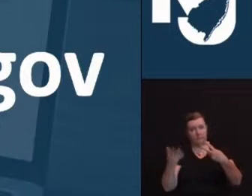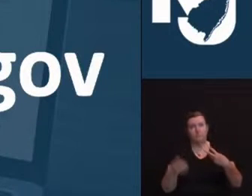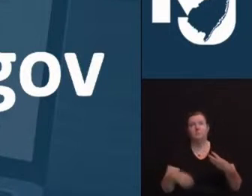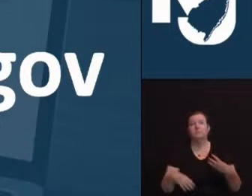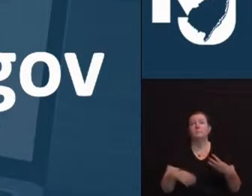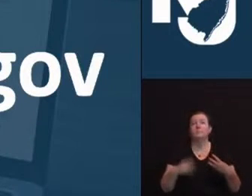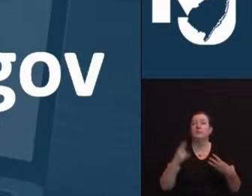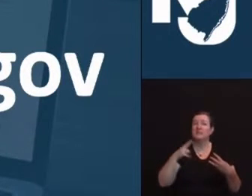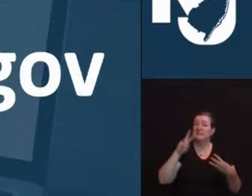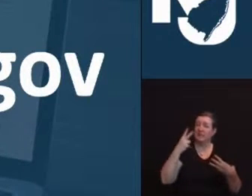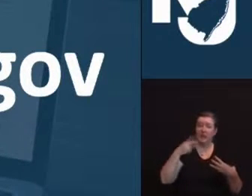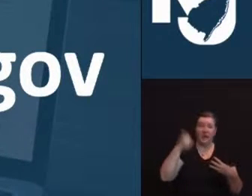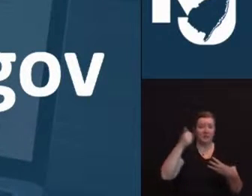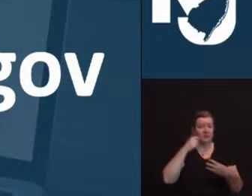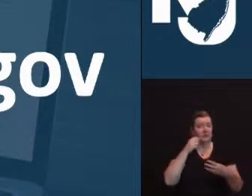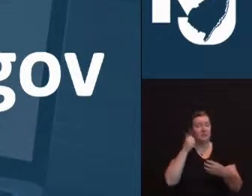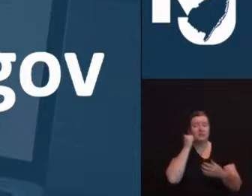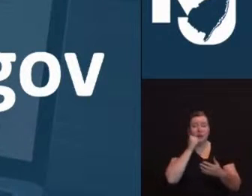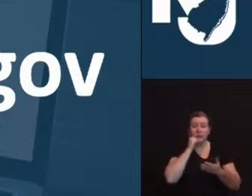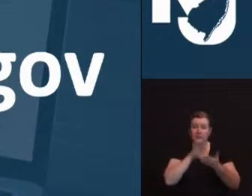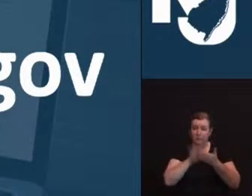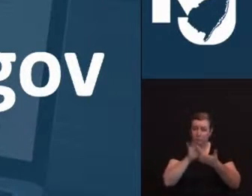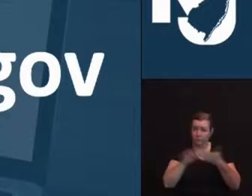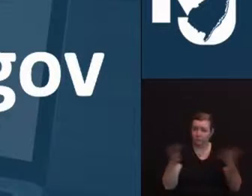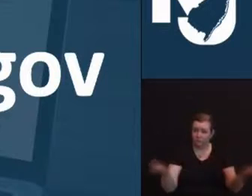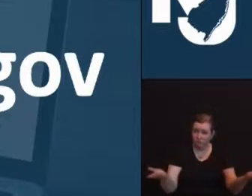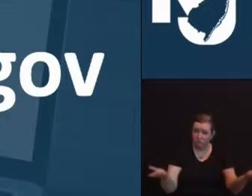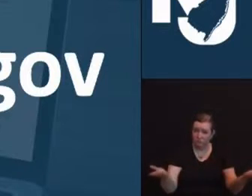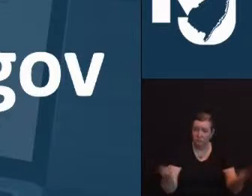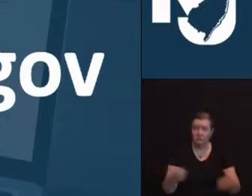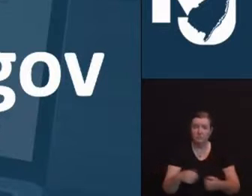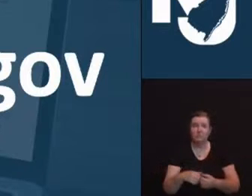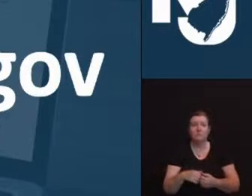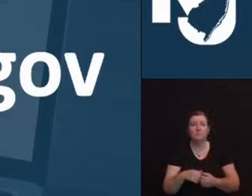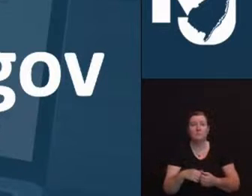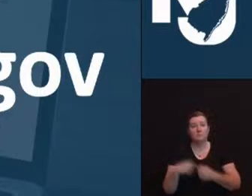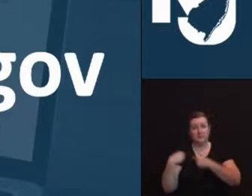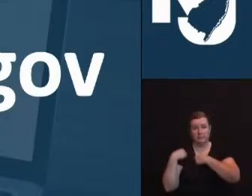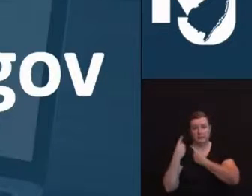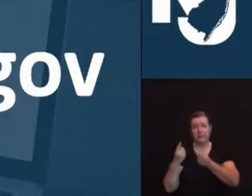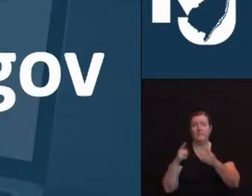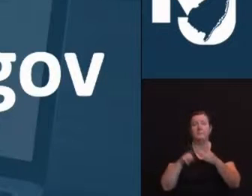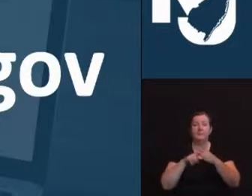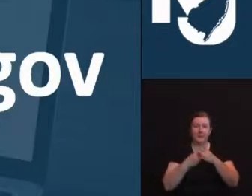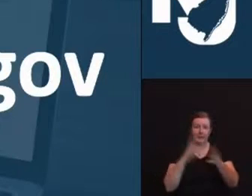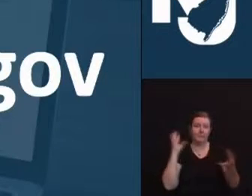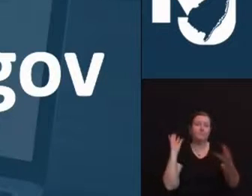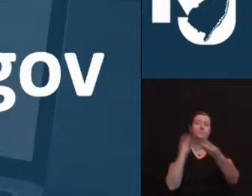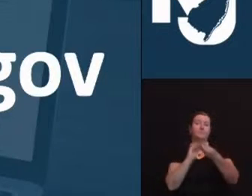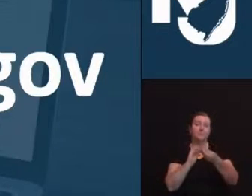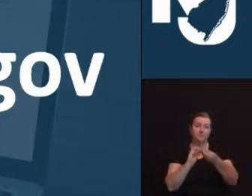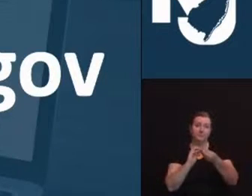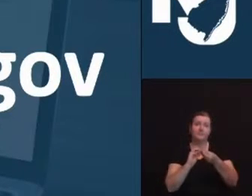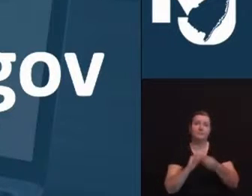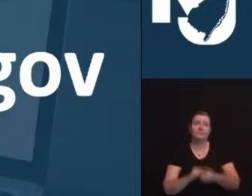second wave, but since we recorded on our first confirmed case on March 4th. That was, by the